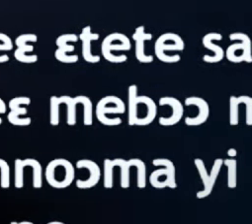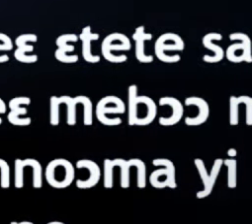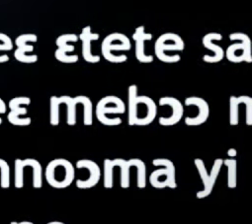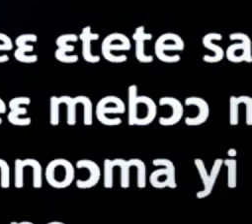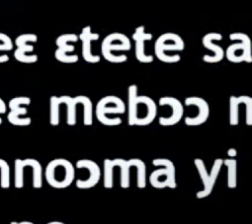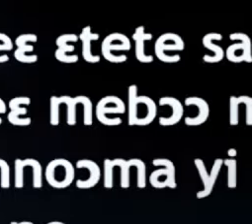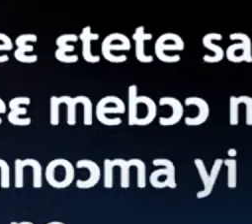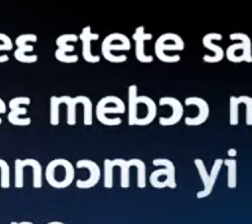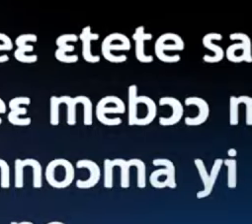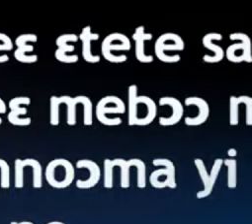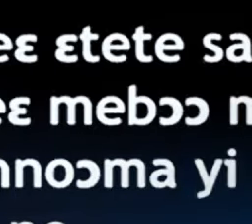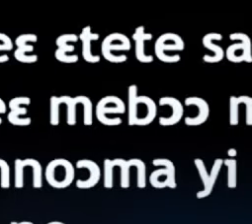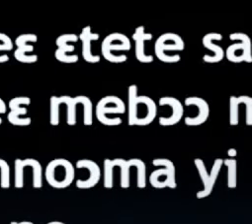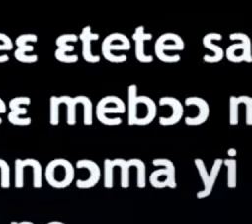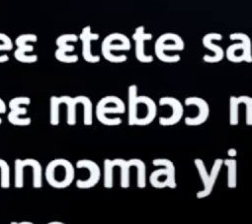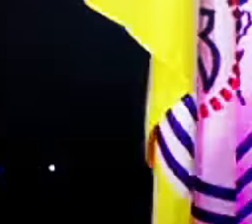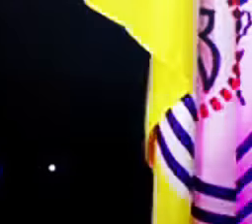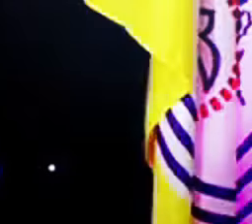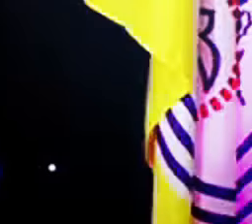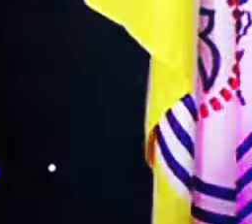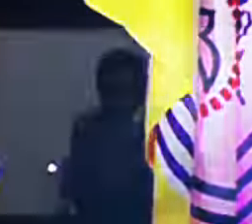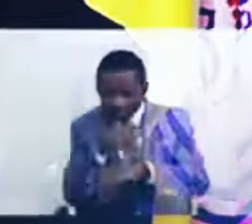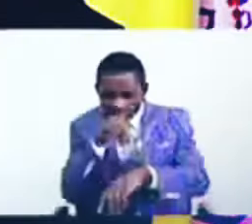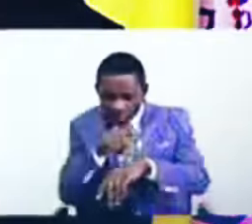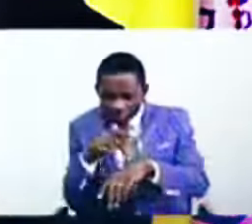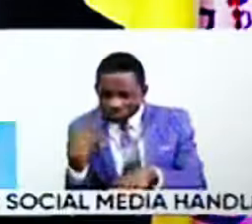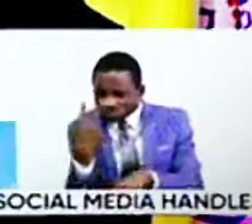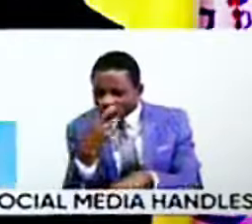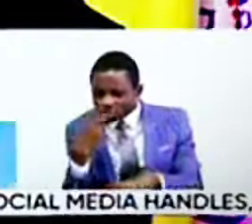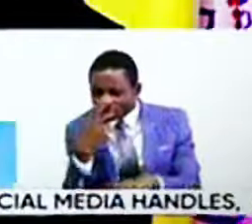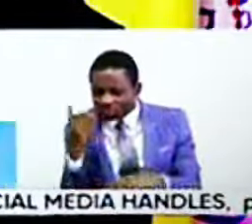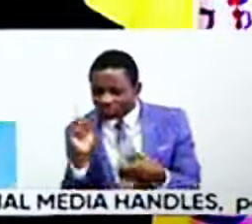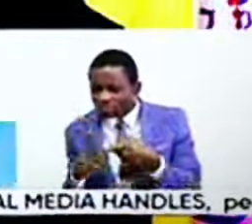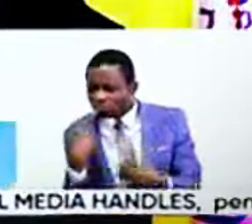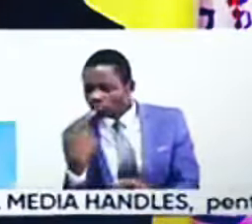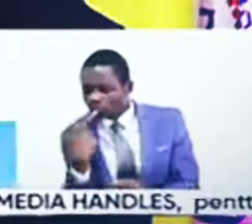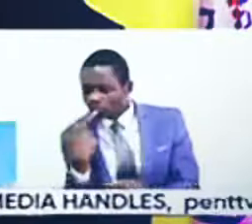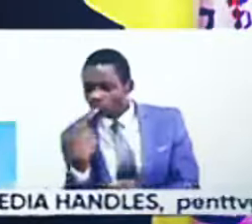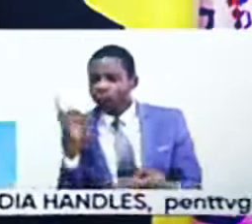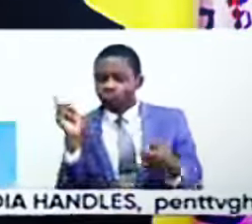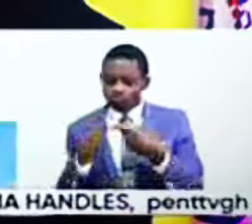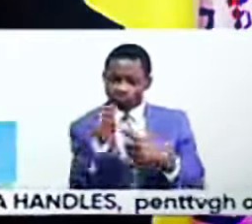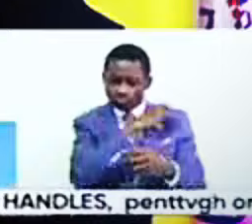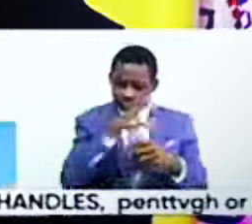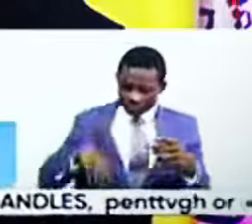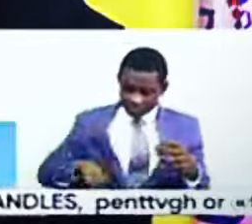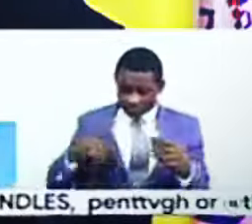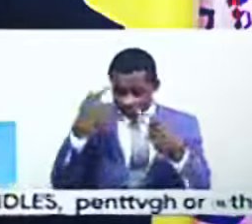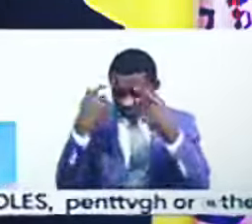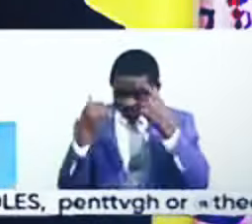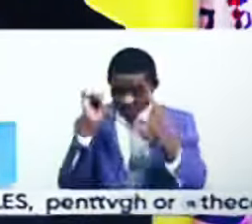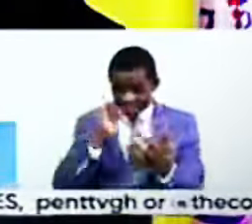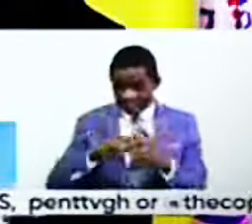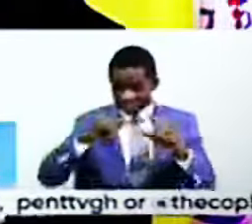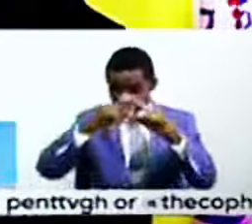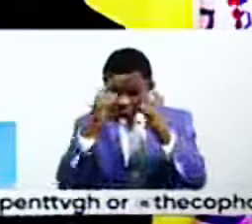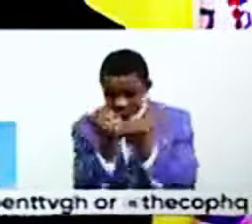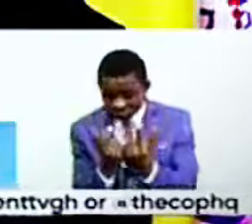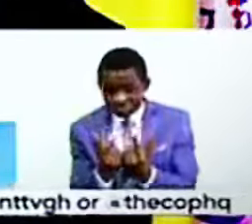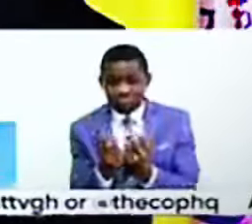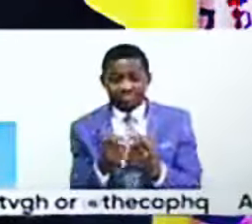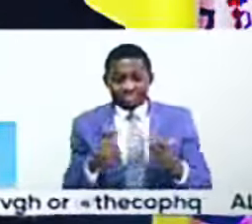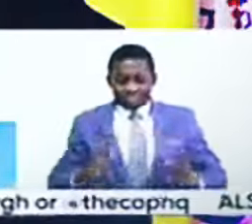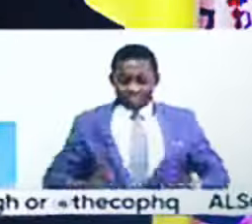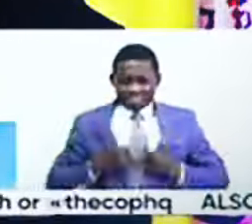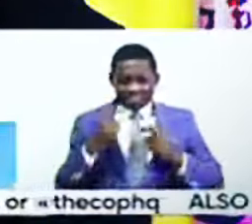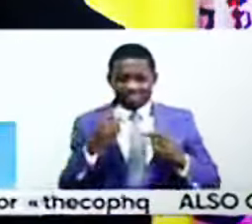Christians. They are living below the standard. They are living under the authority of sin.